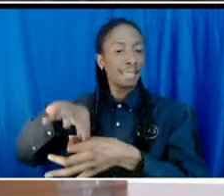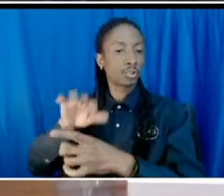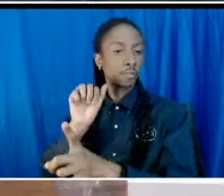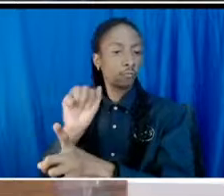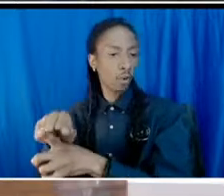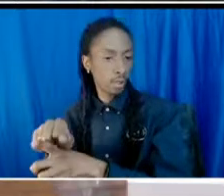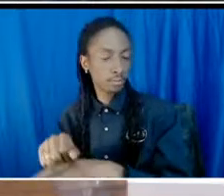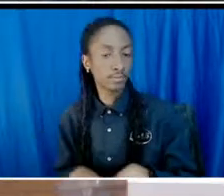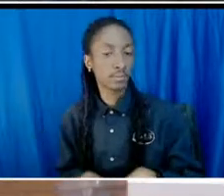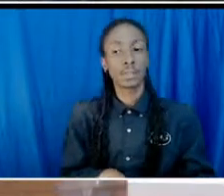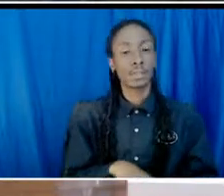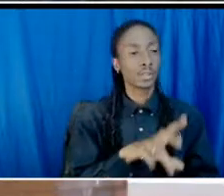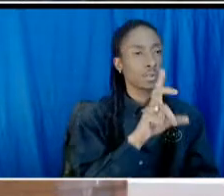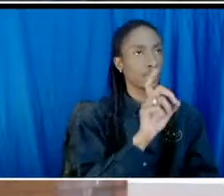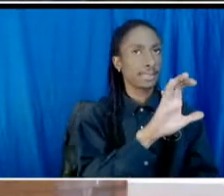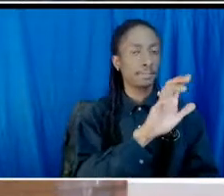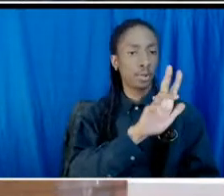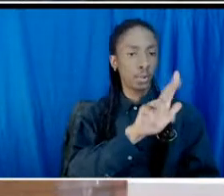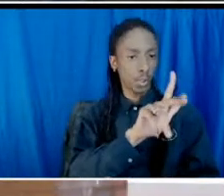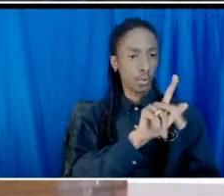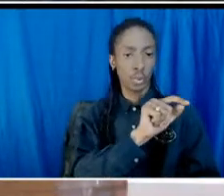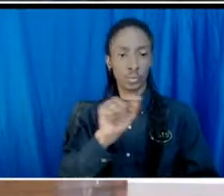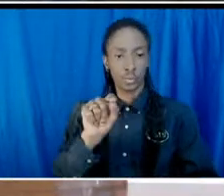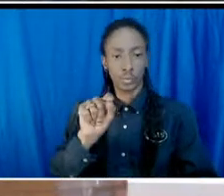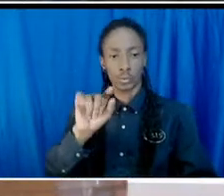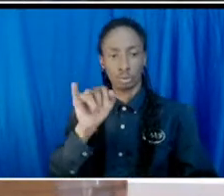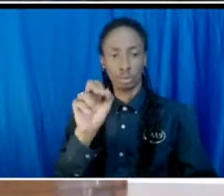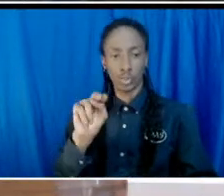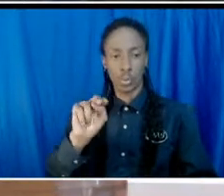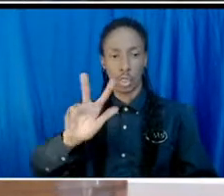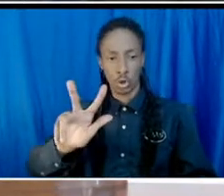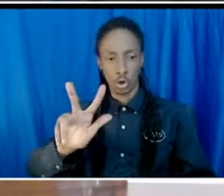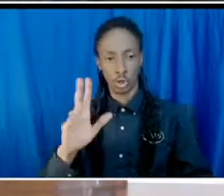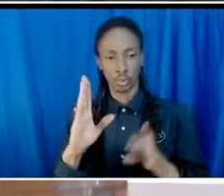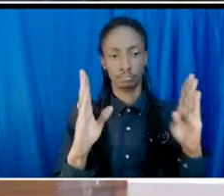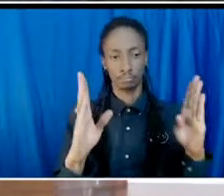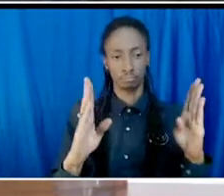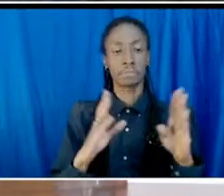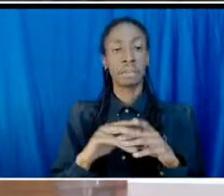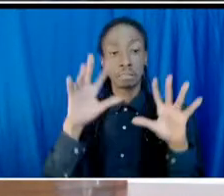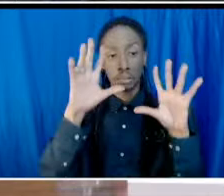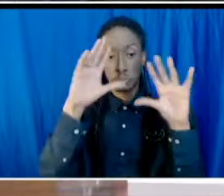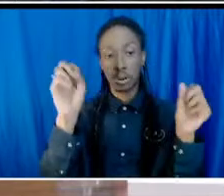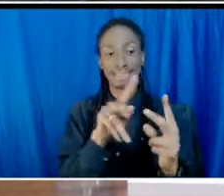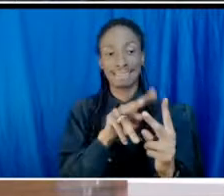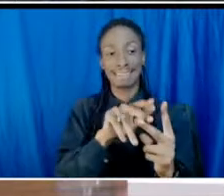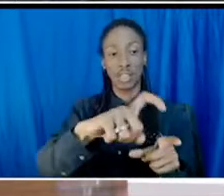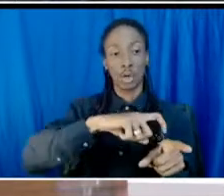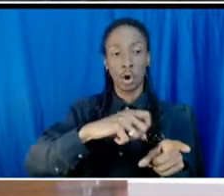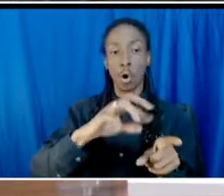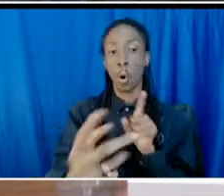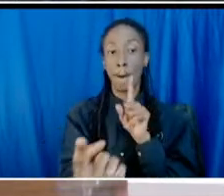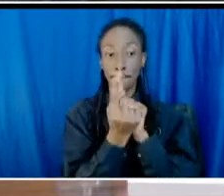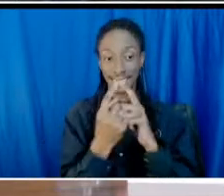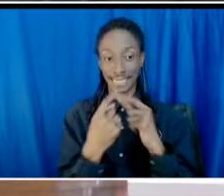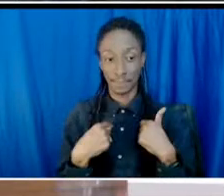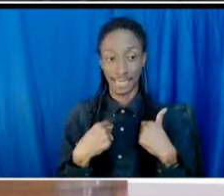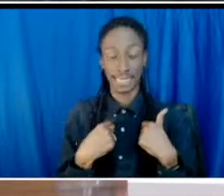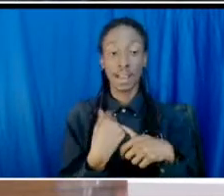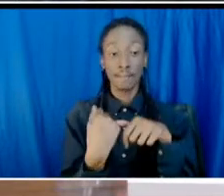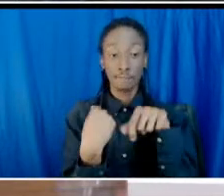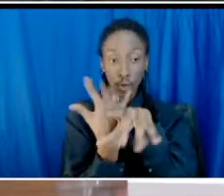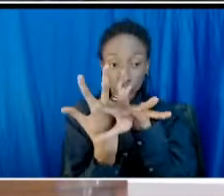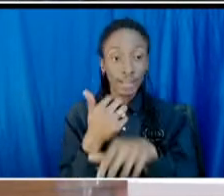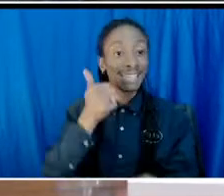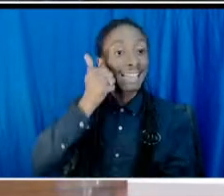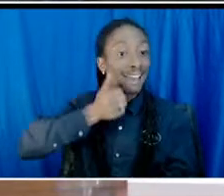December 23rd and January 3rd, the president either called me or met with me virtually every